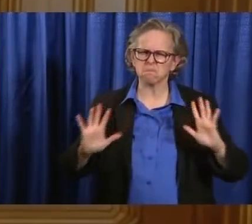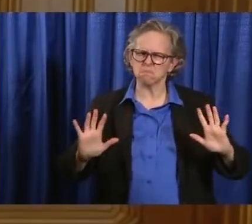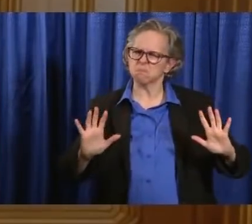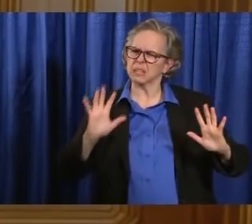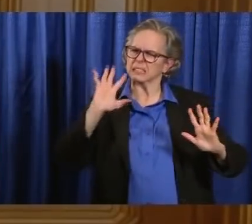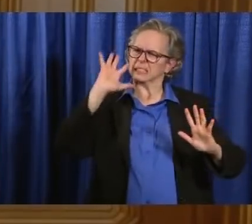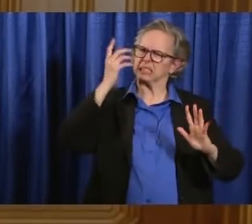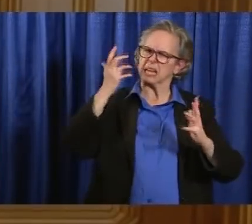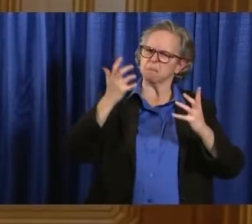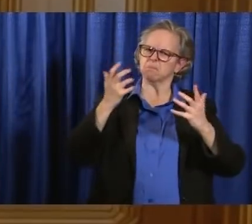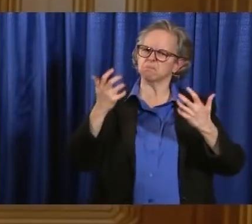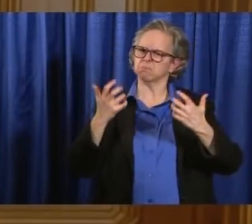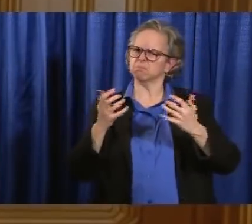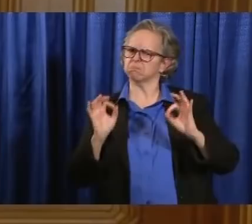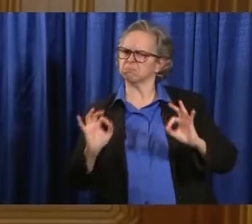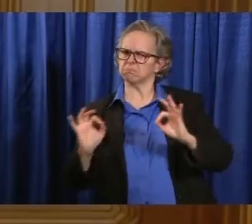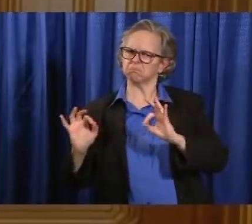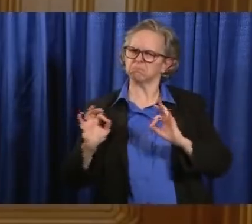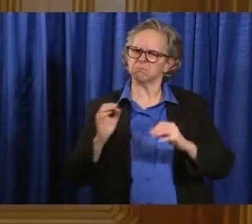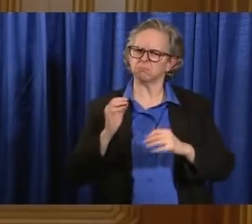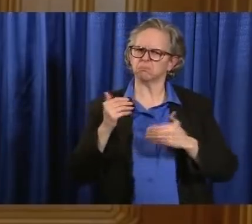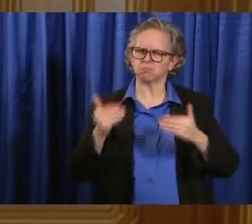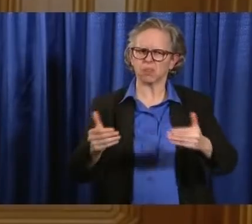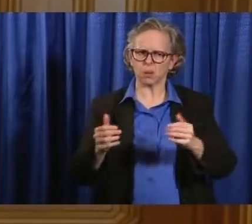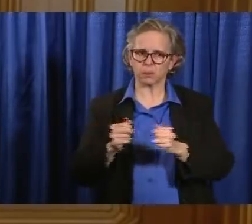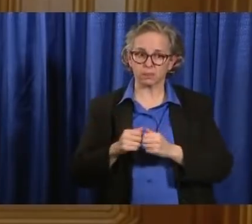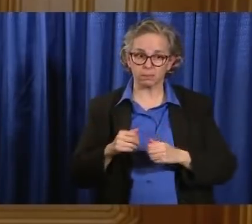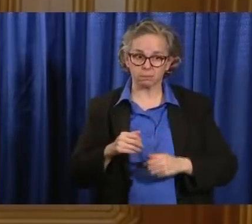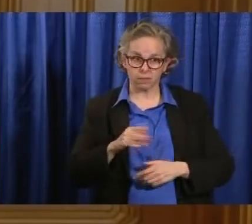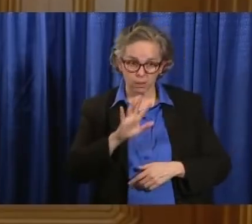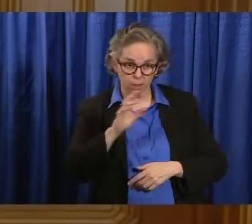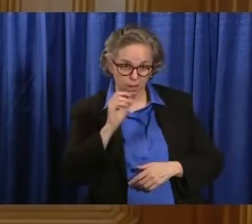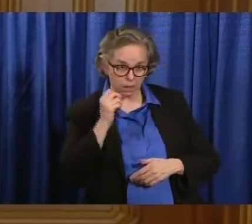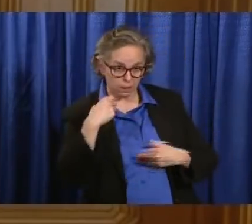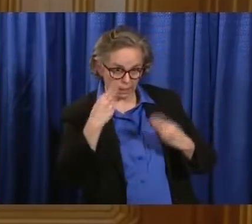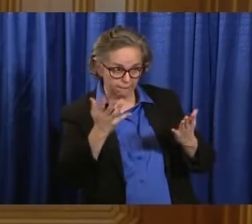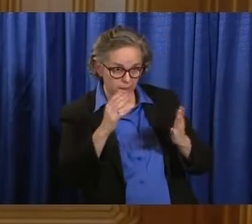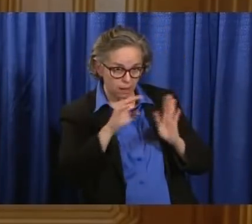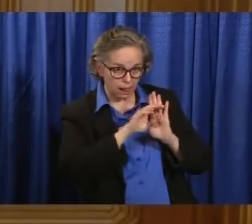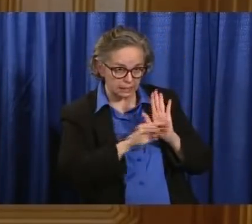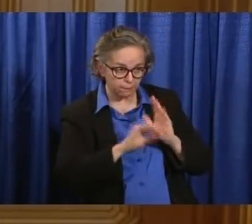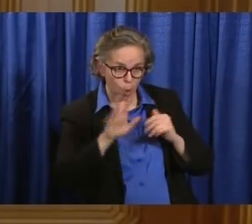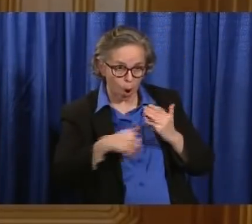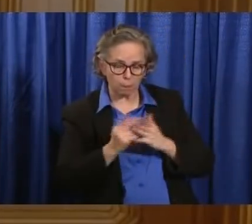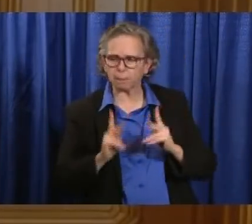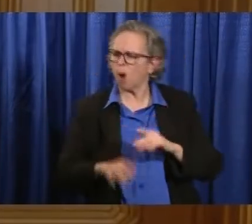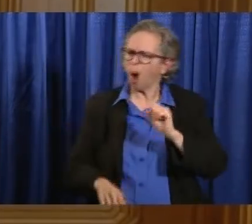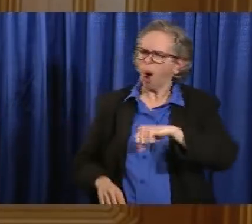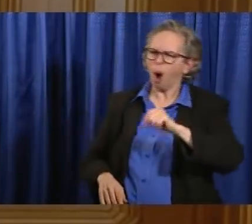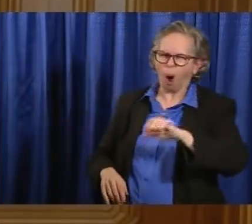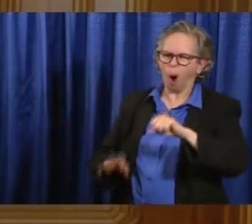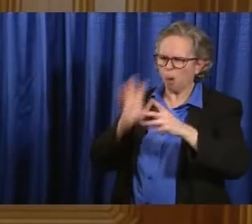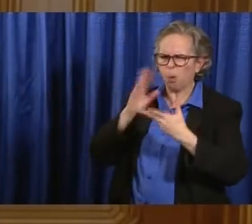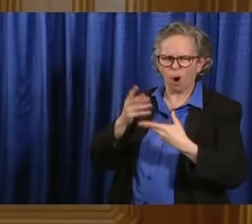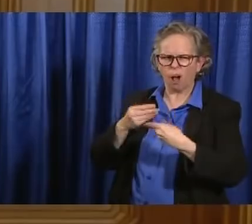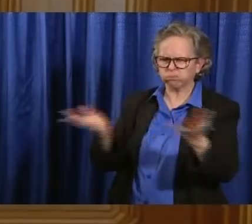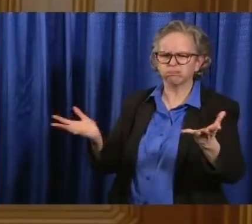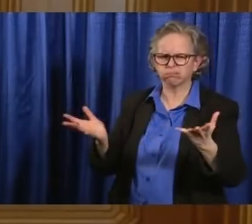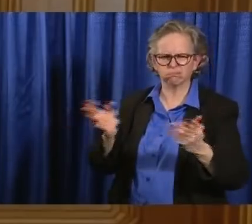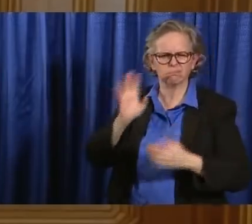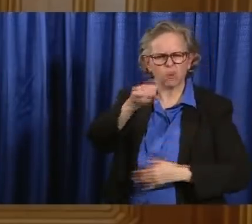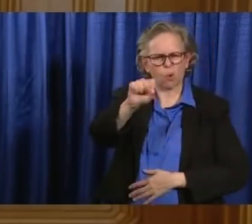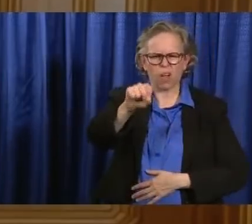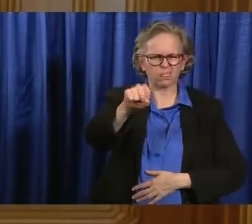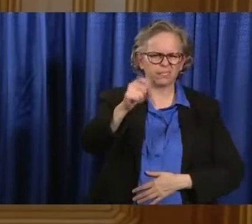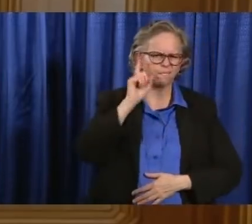everyone. And will you supply us with a list of all 38 individuals? Yes, absolutely. Yeah, we can make that. We'll make that available to you. Thank you very